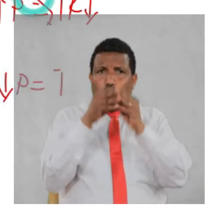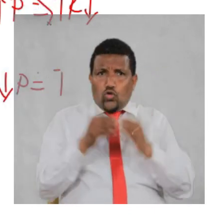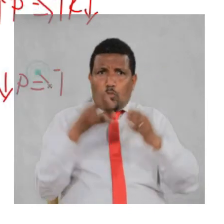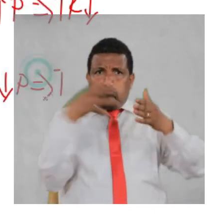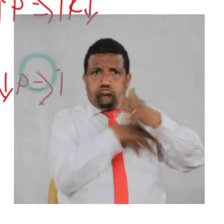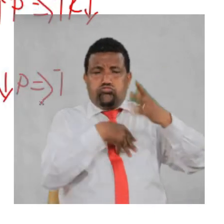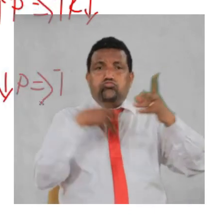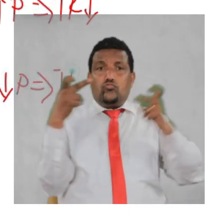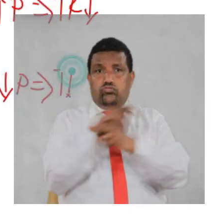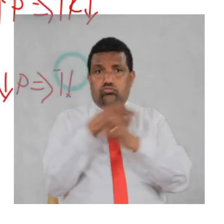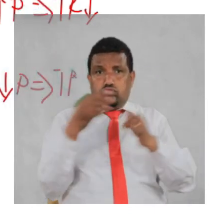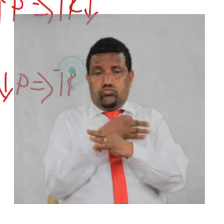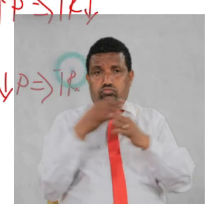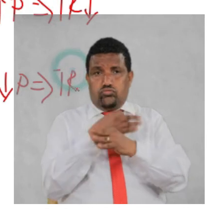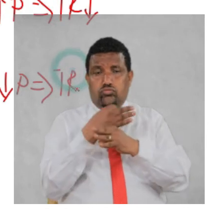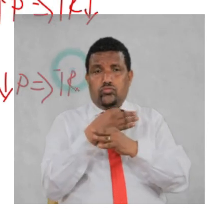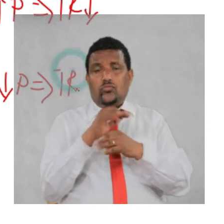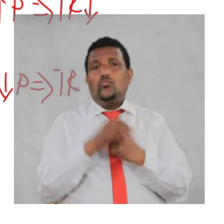firm